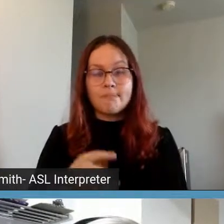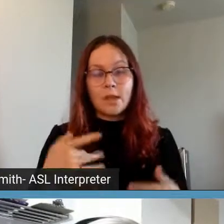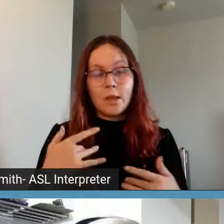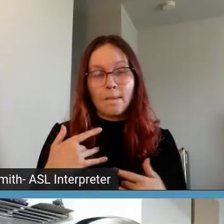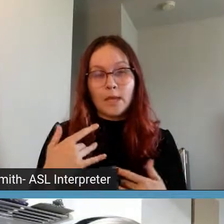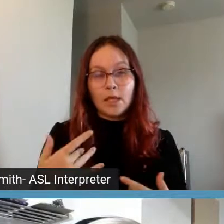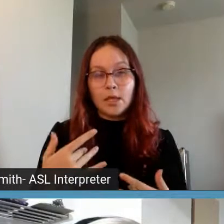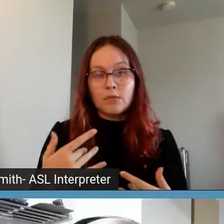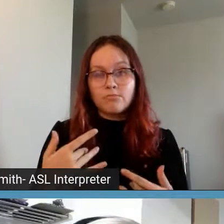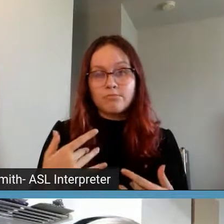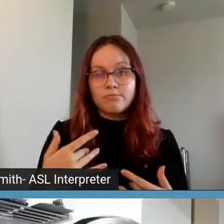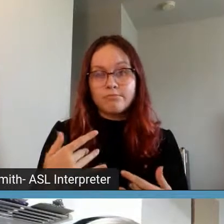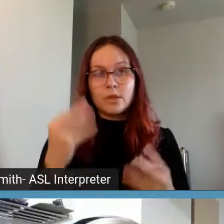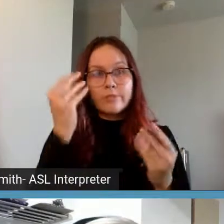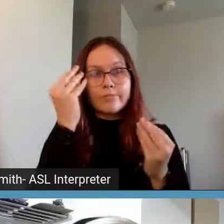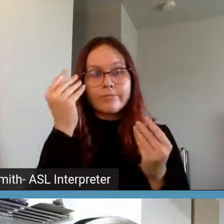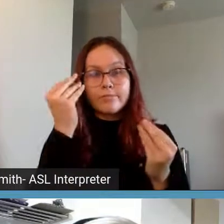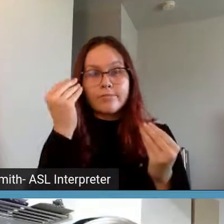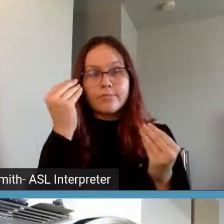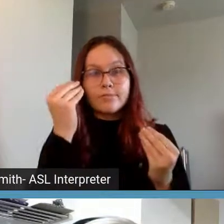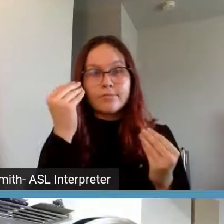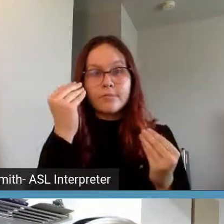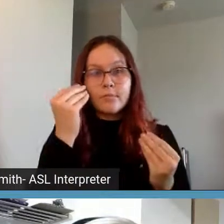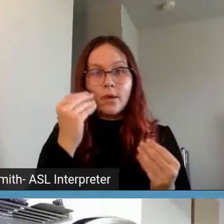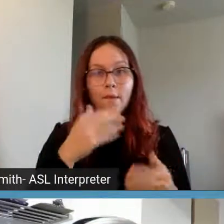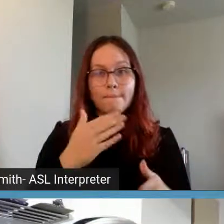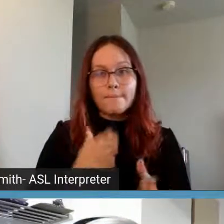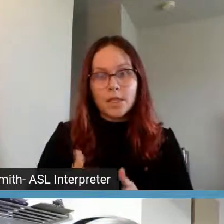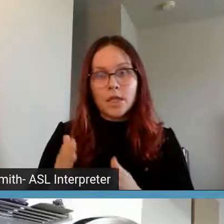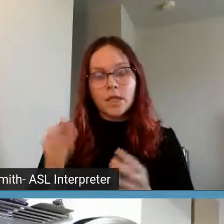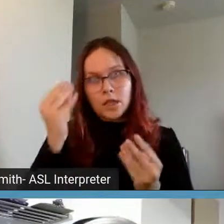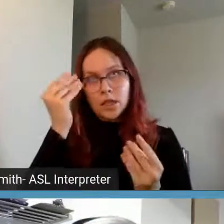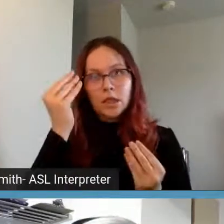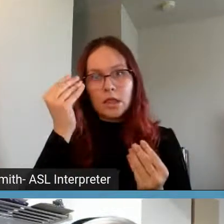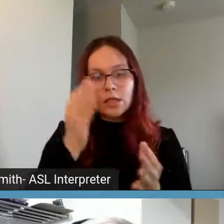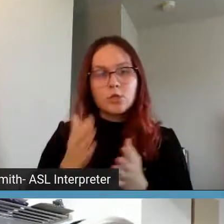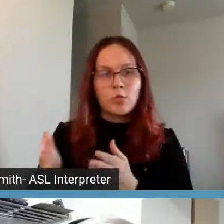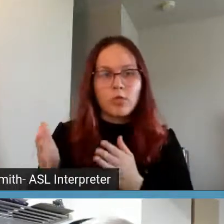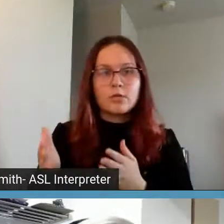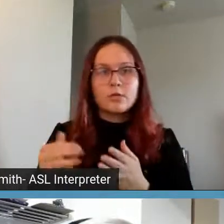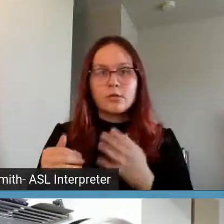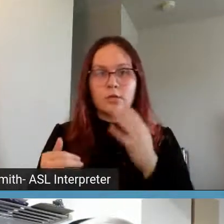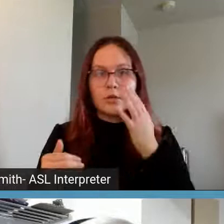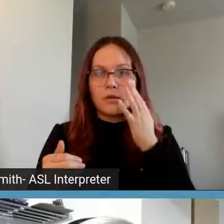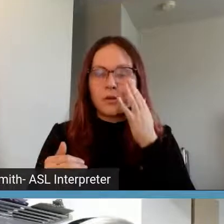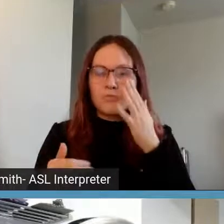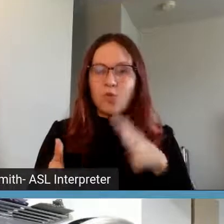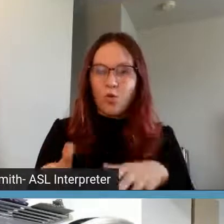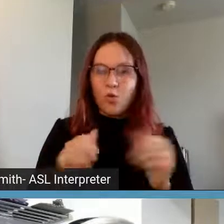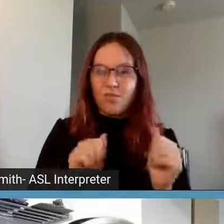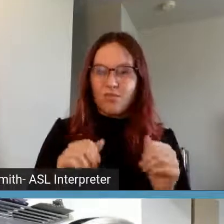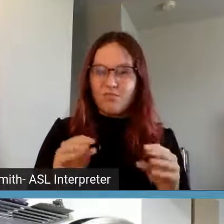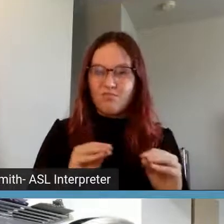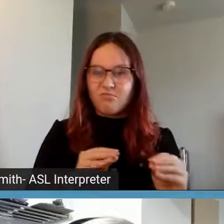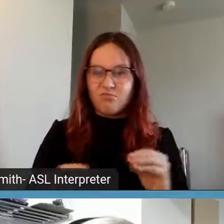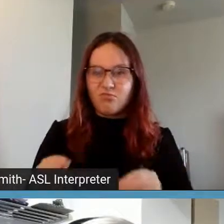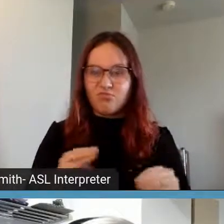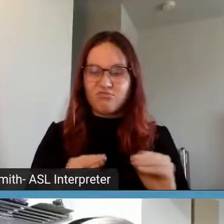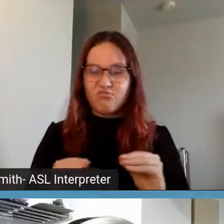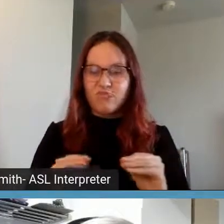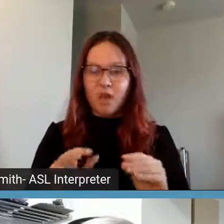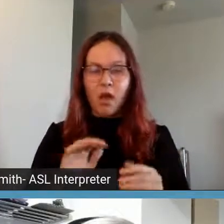and strategize and all that kind of thing. And we had to sort of move quickly in this instance. How did you actually do the so-called